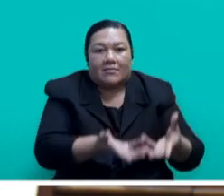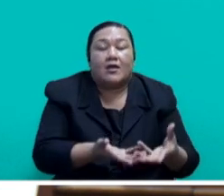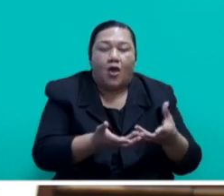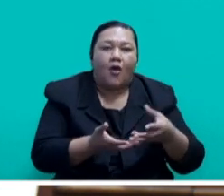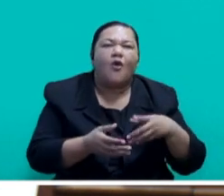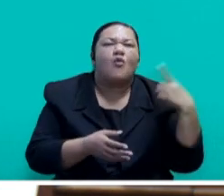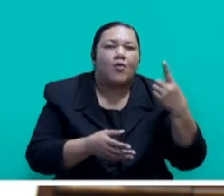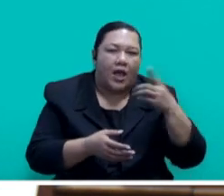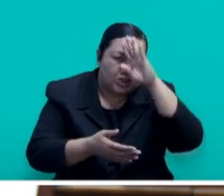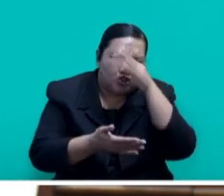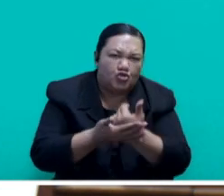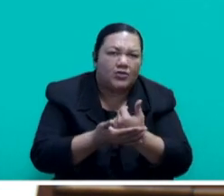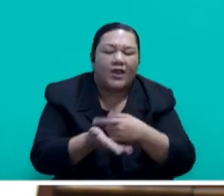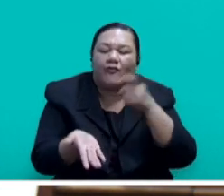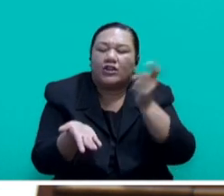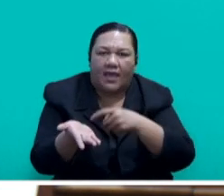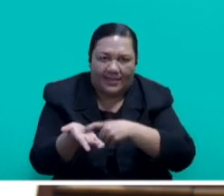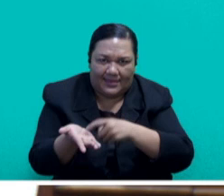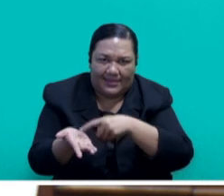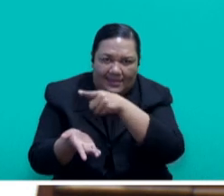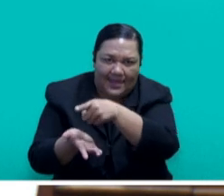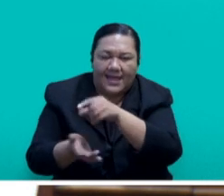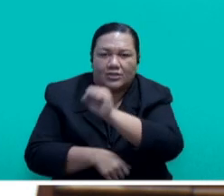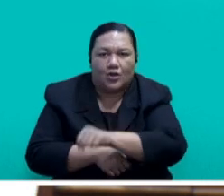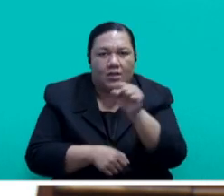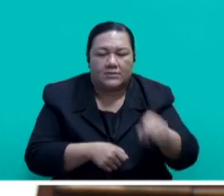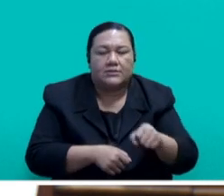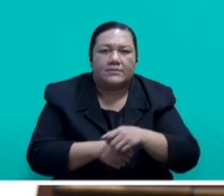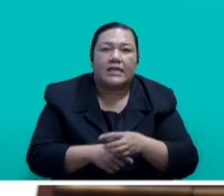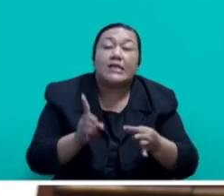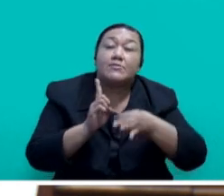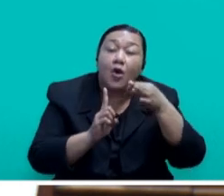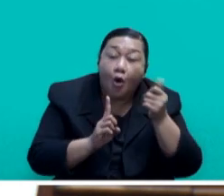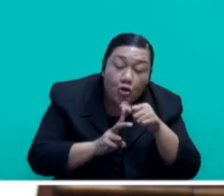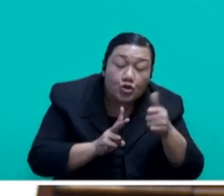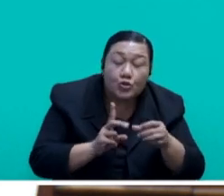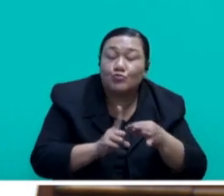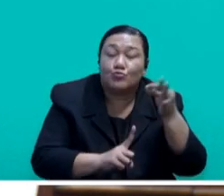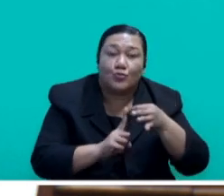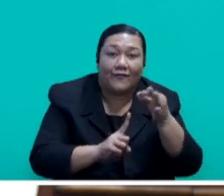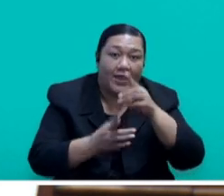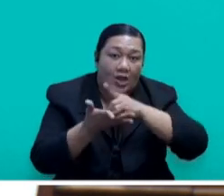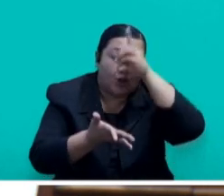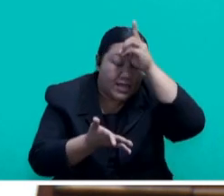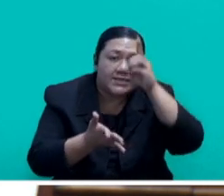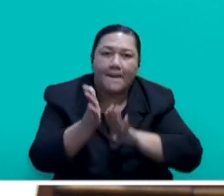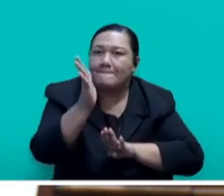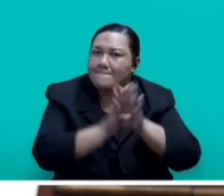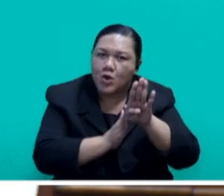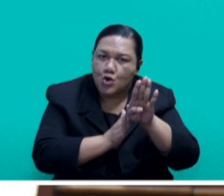debts. It is also intended to improve education and boost investor